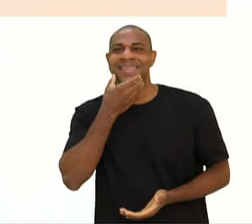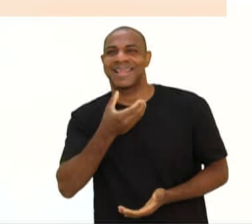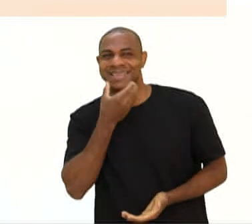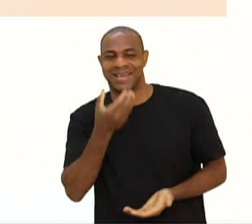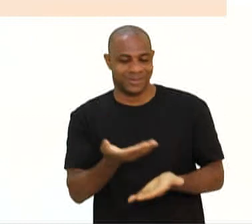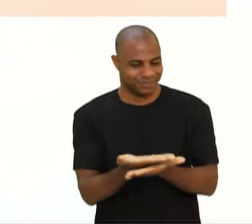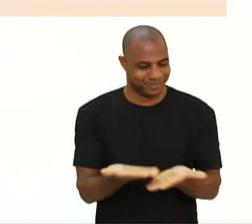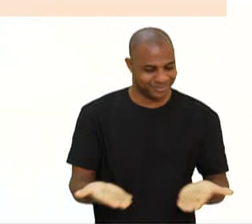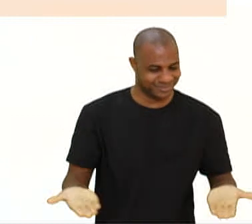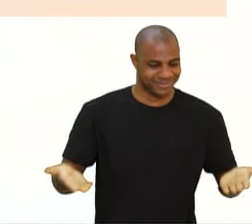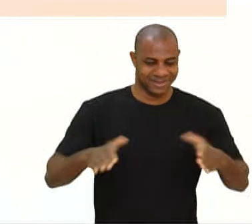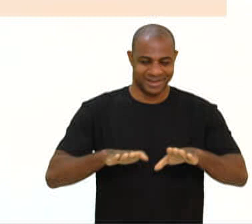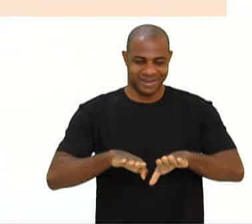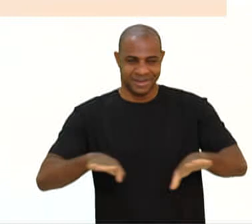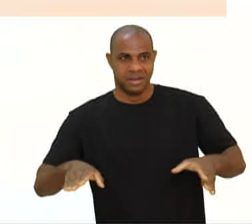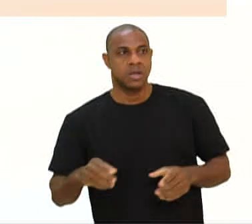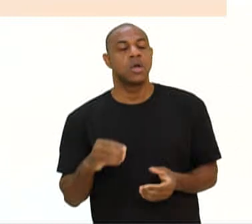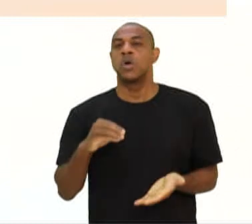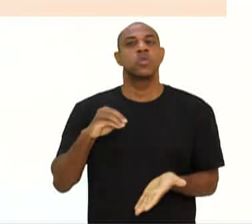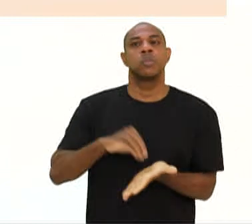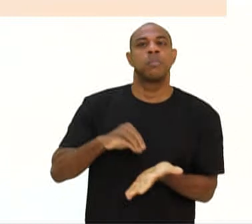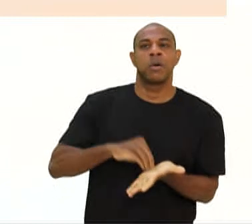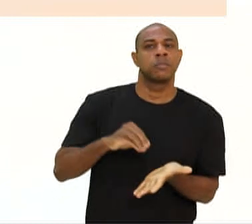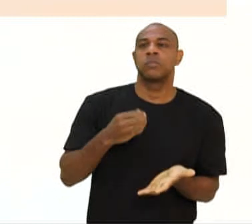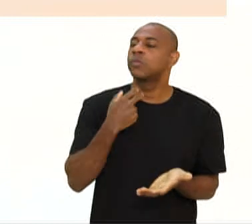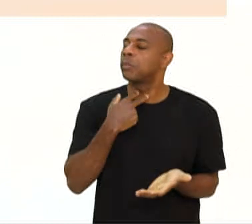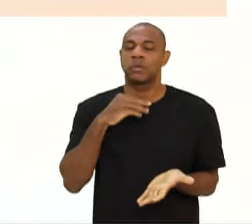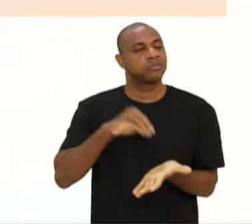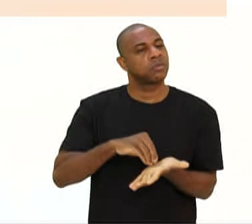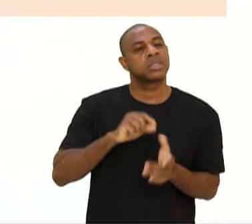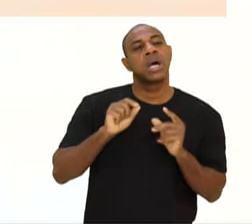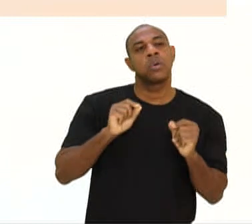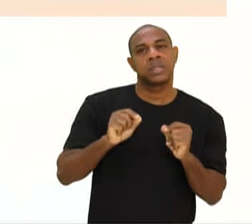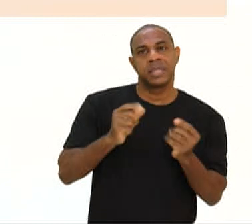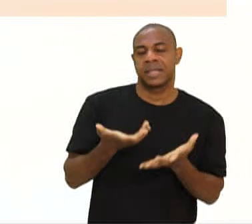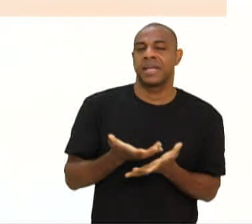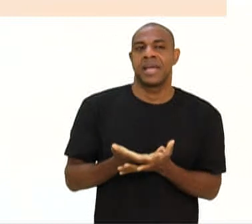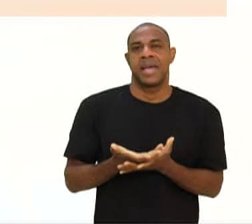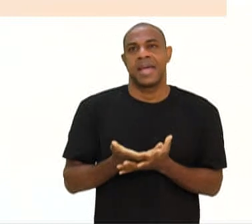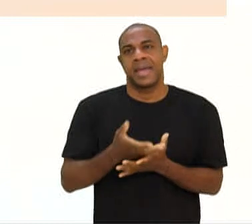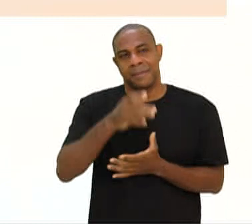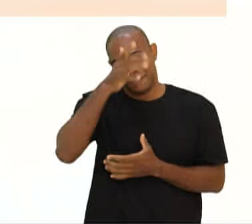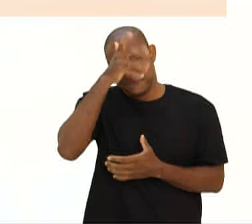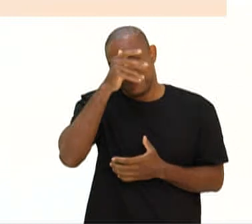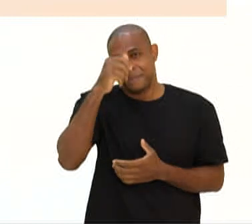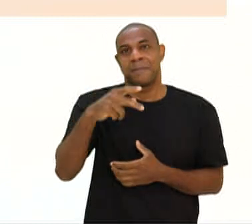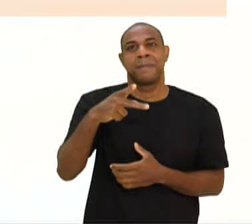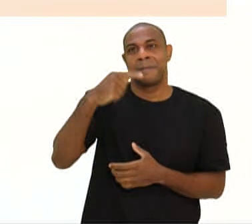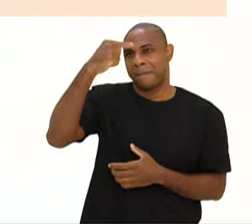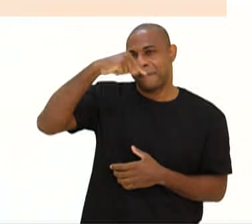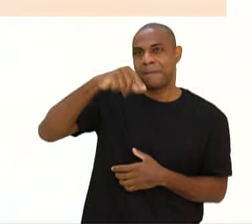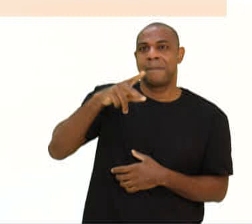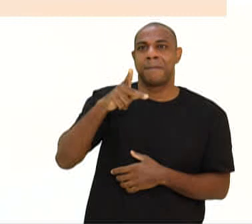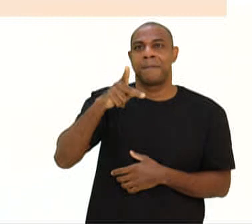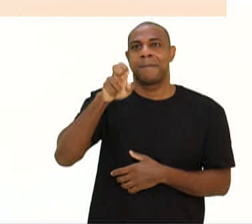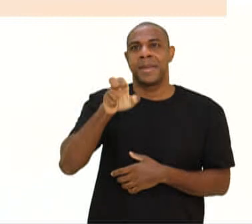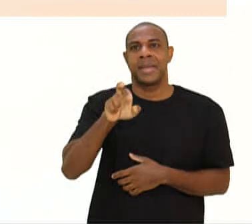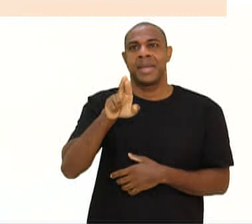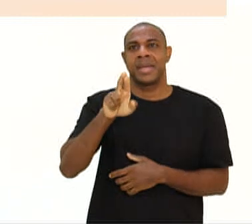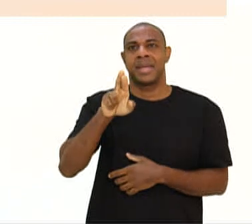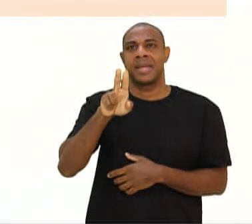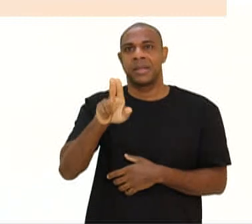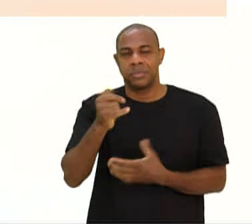faltar o peru, não pode faltar a batata, na maioria das vezes num purê, aí ele tem ali